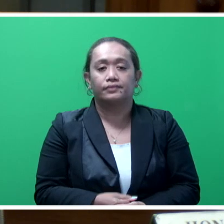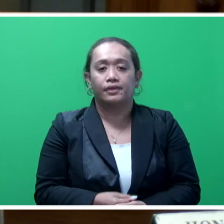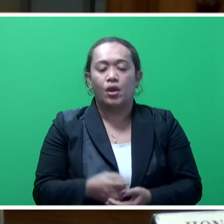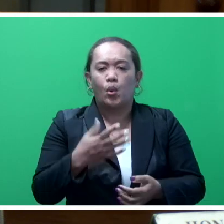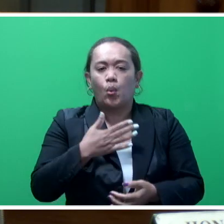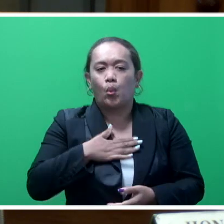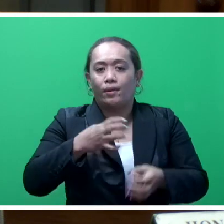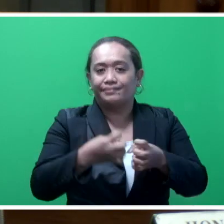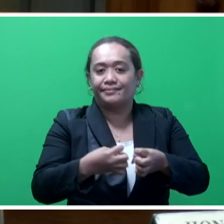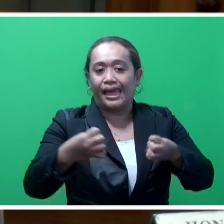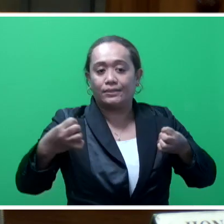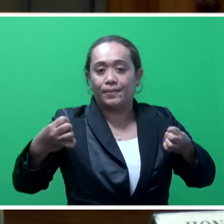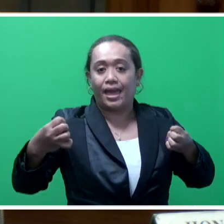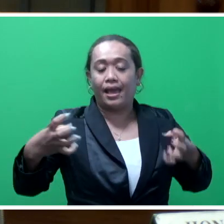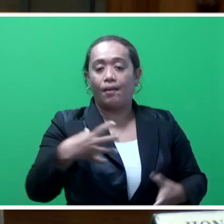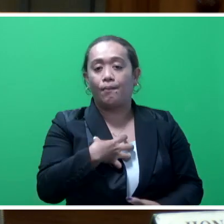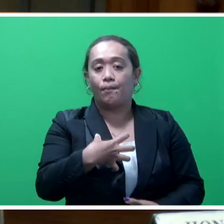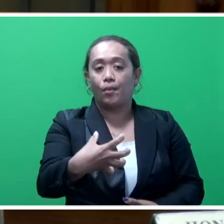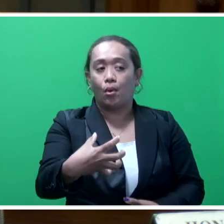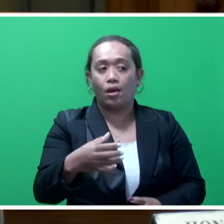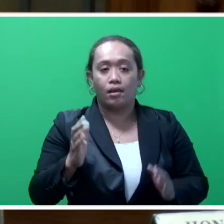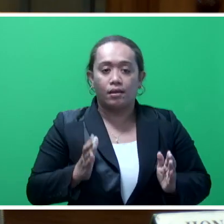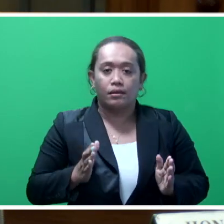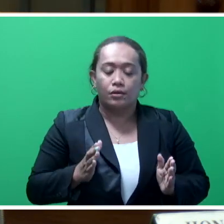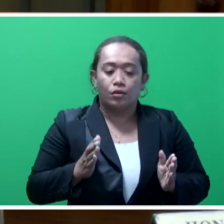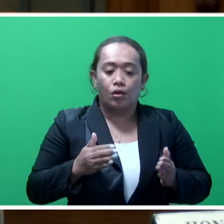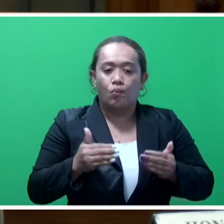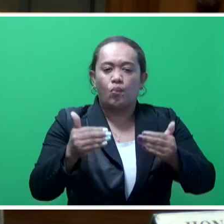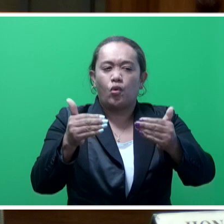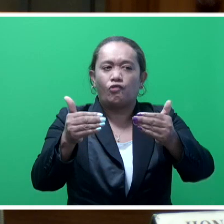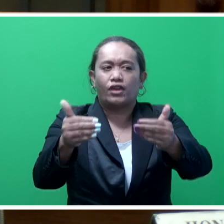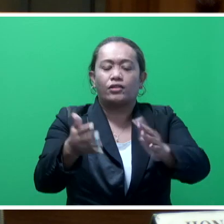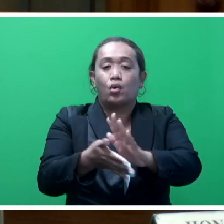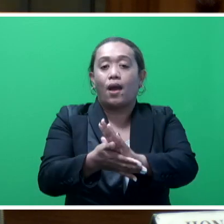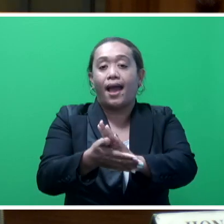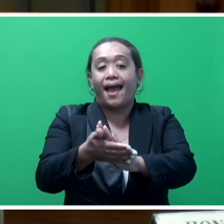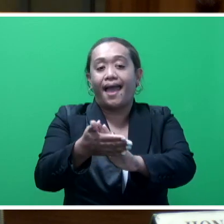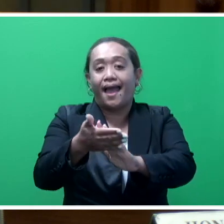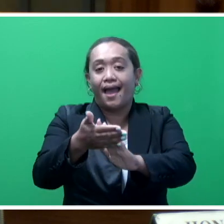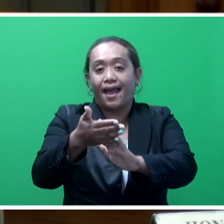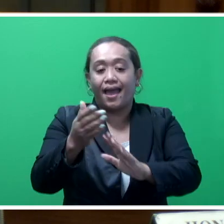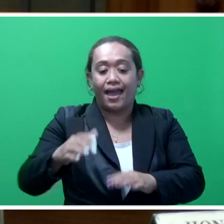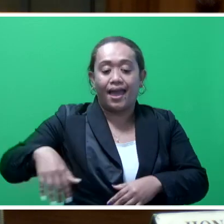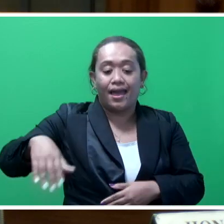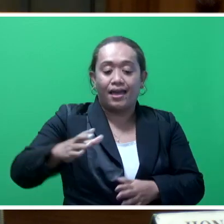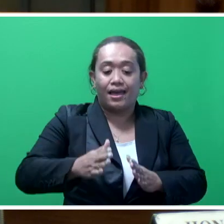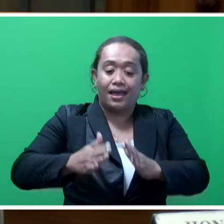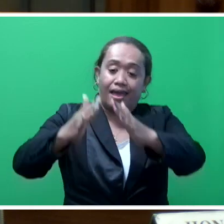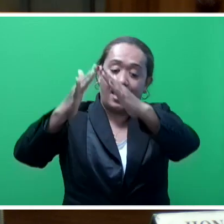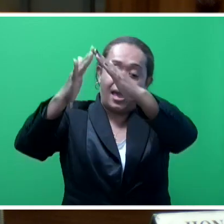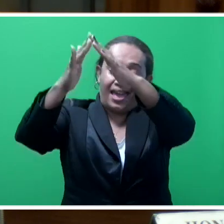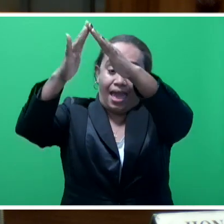expanding, is now moving towards upper catchment, higher altitude, higher areas, from